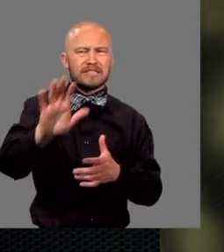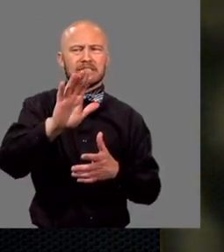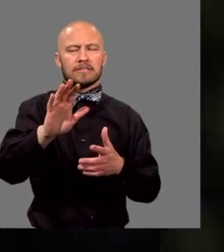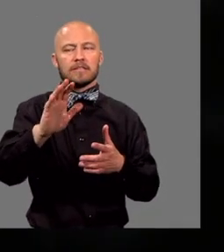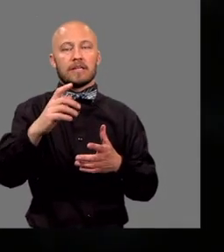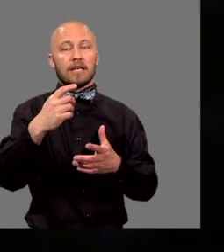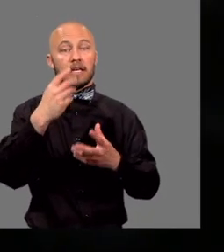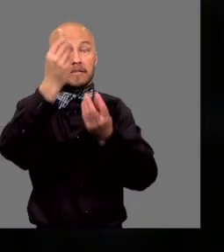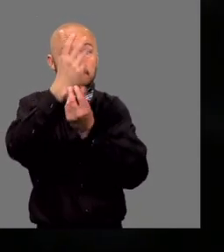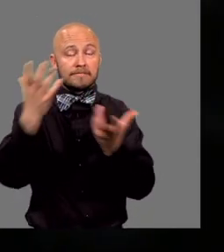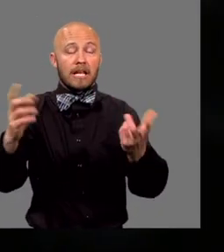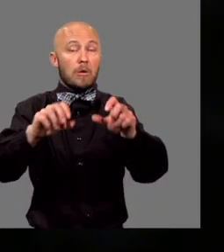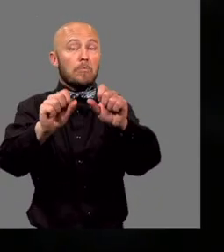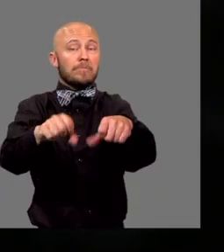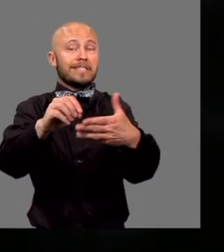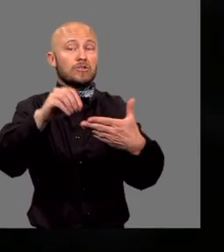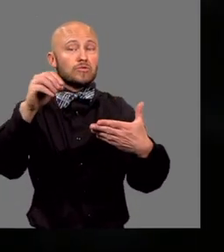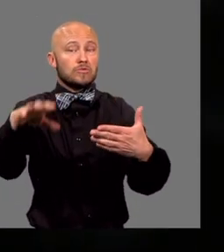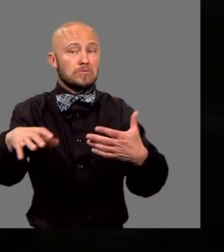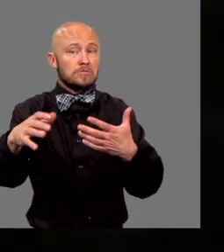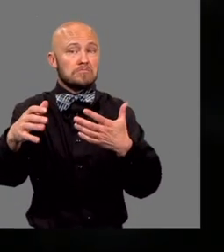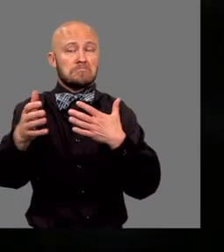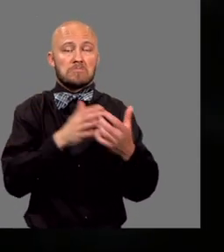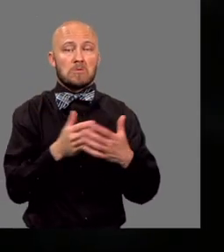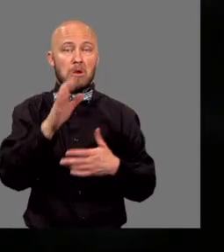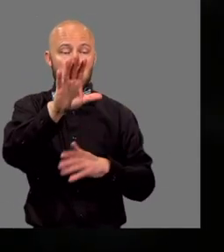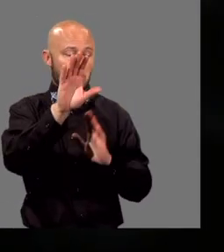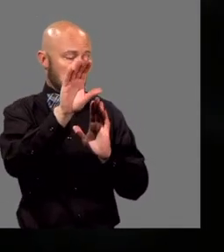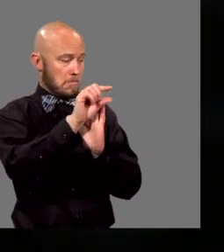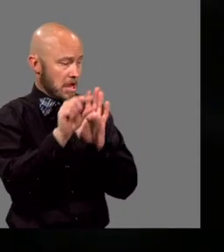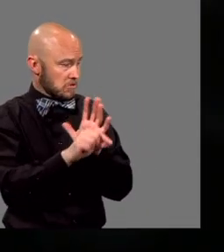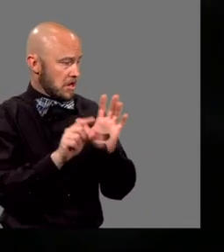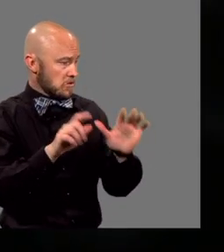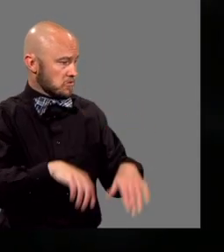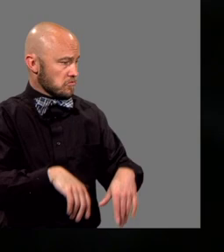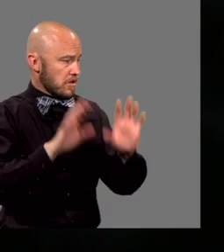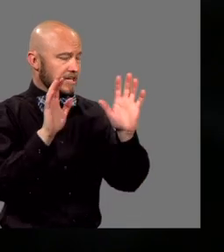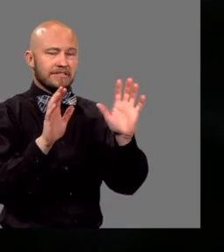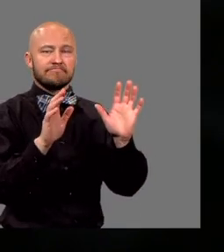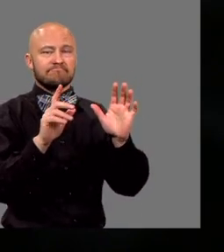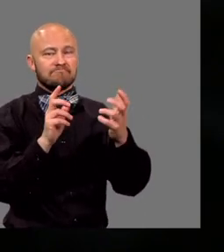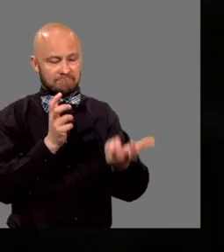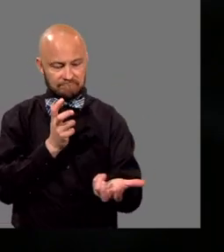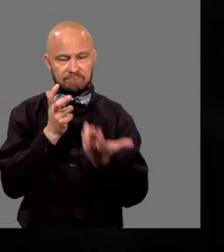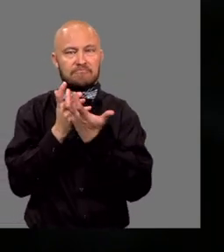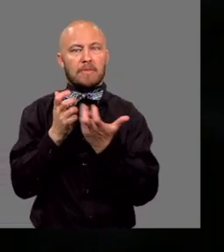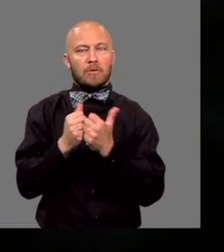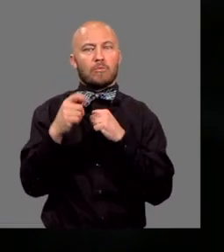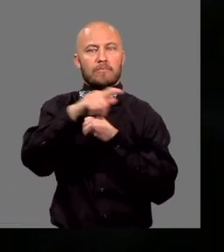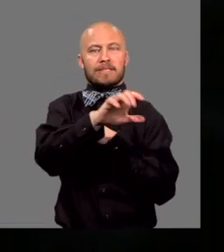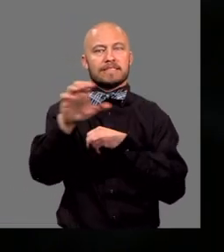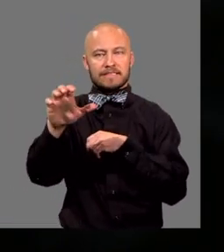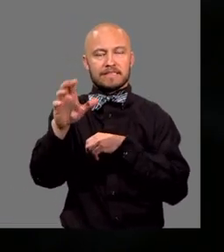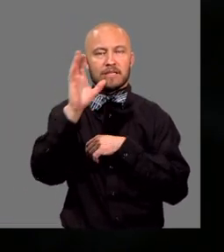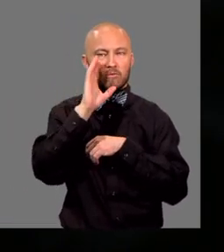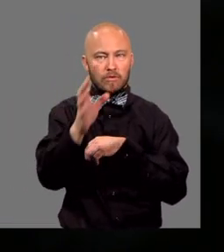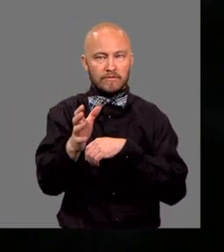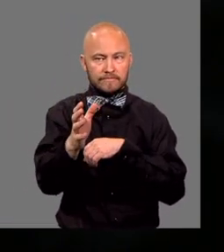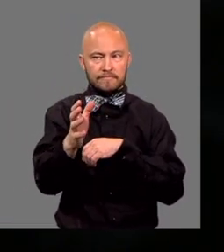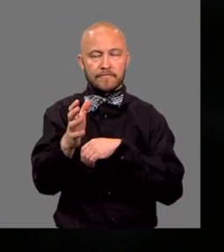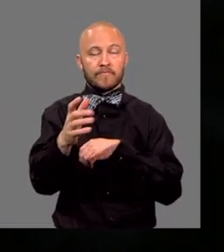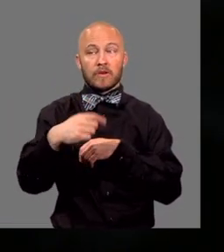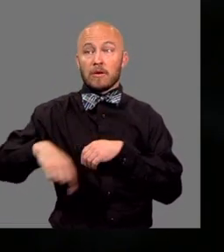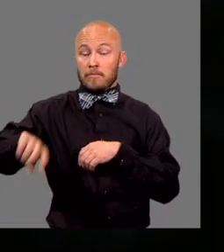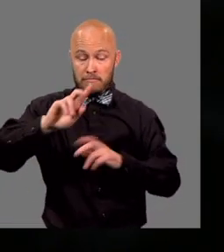He wants potential students to know that no matter what their background is, they fit in at PCC and